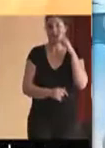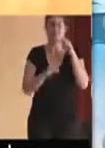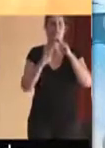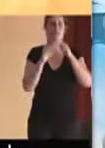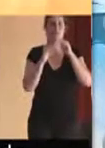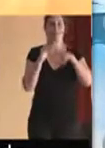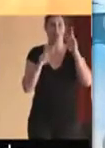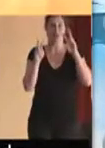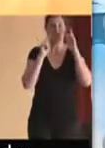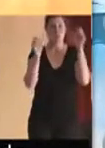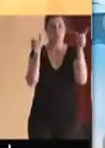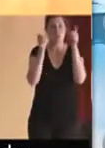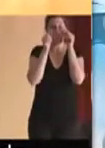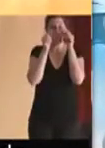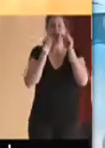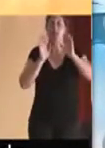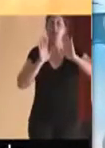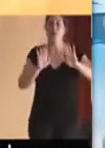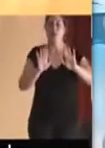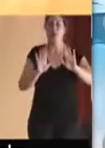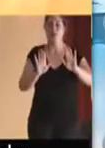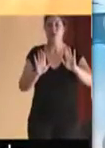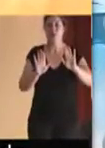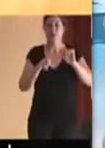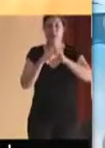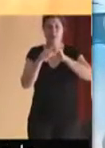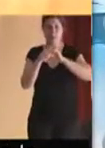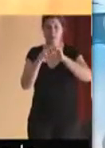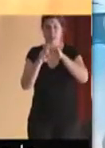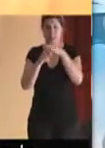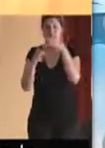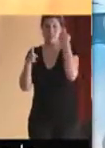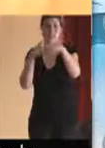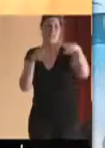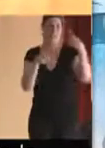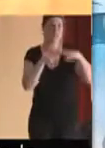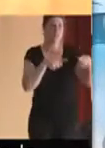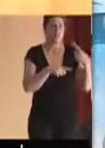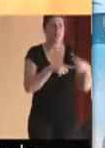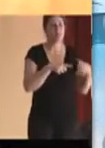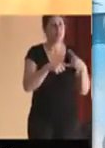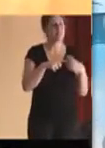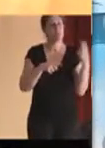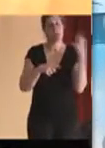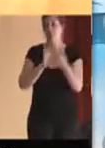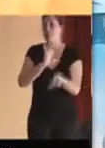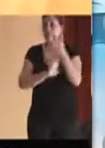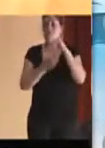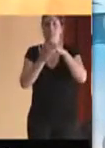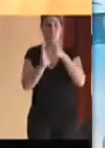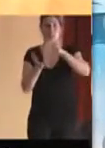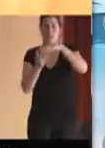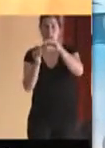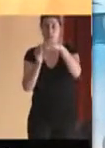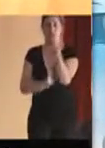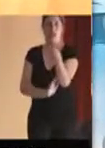reduced vision or who are visually impaired. But there's so many different cases that